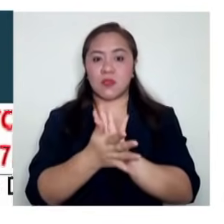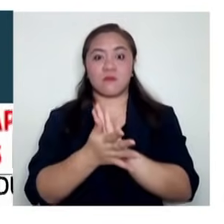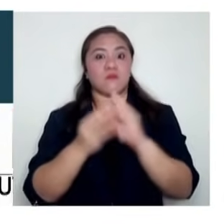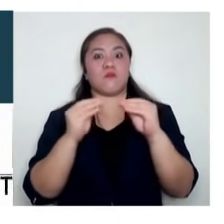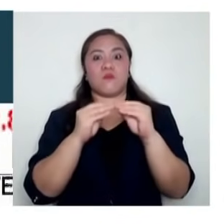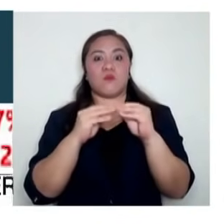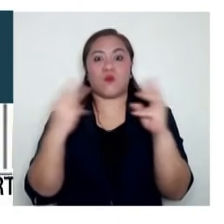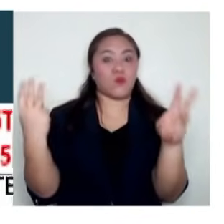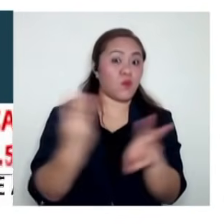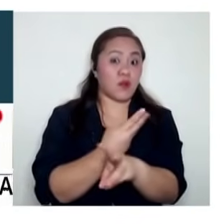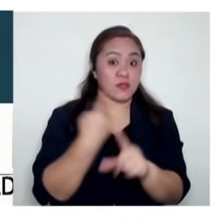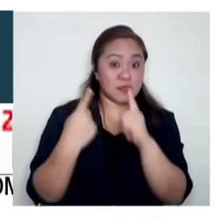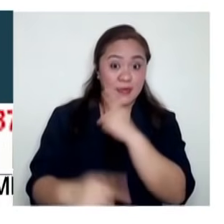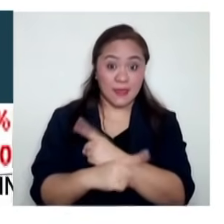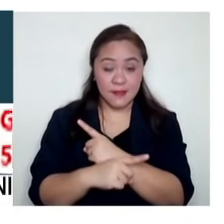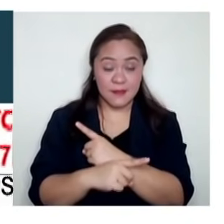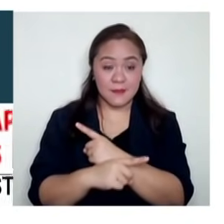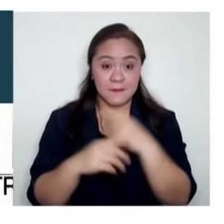wouldn't that be